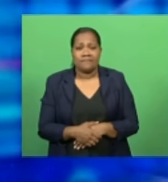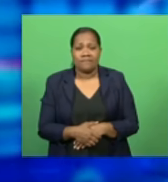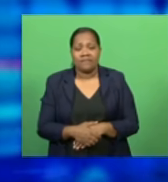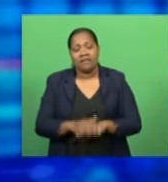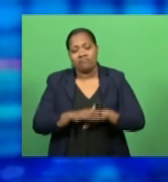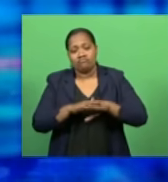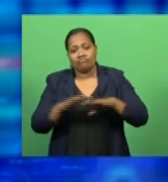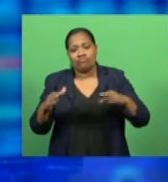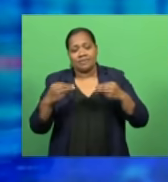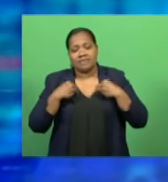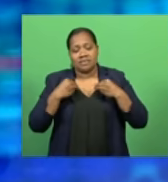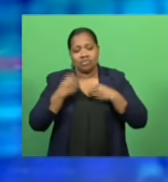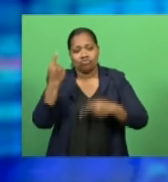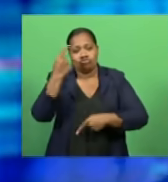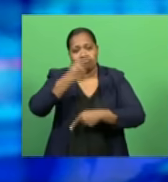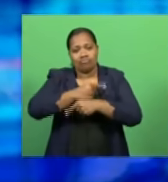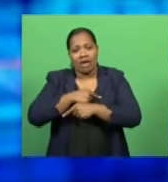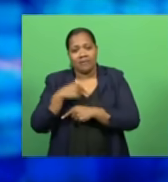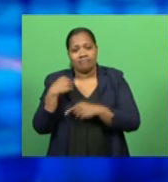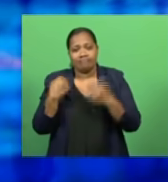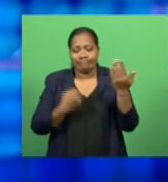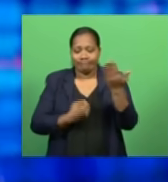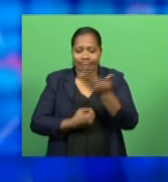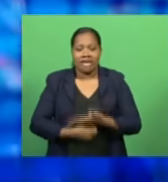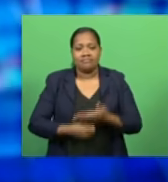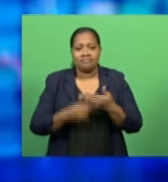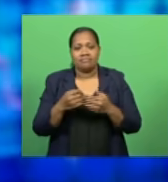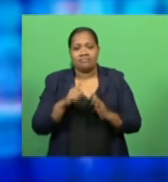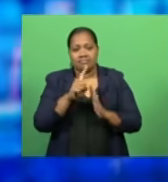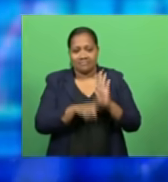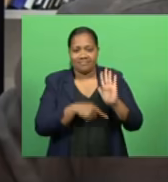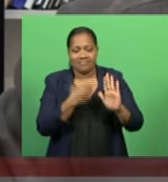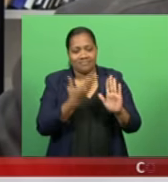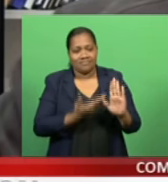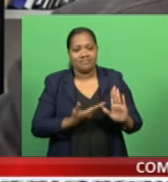That's it from Business Tonight. It's back to Jackie with the latest in sports.